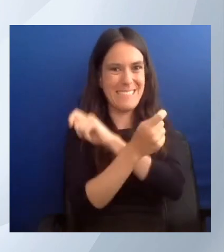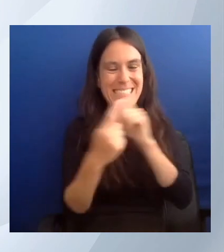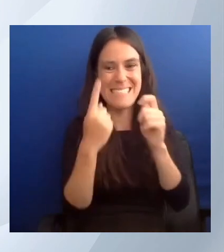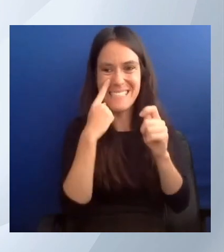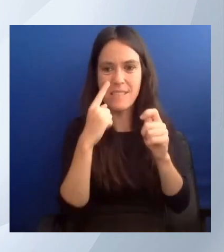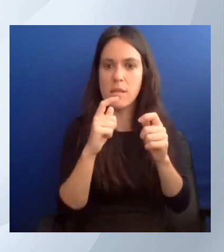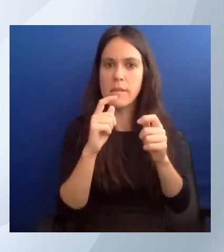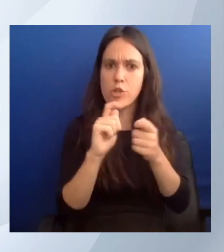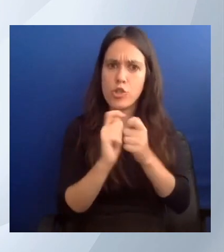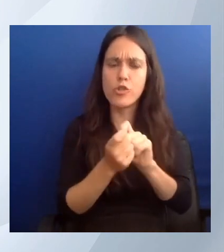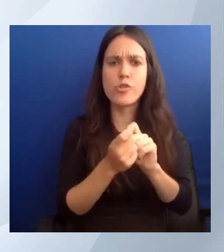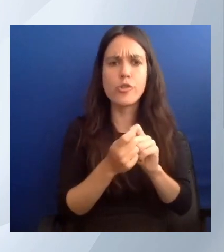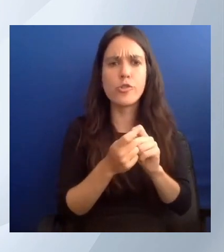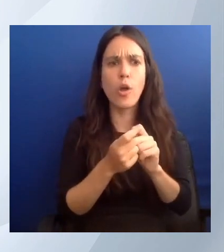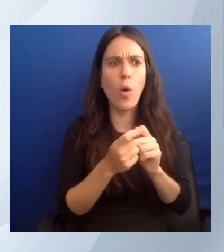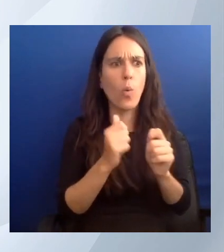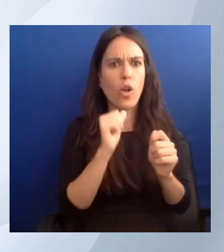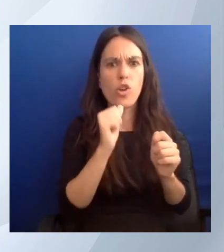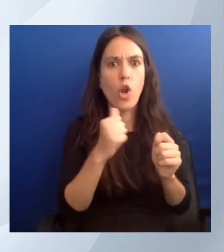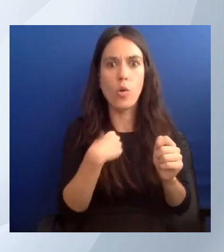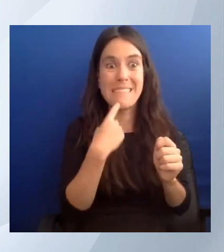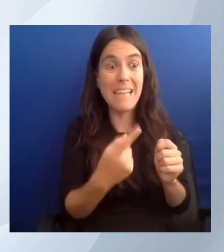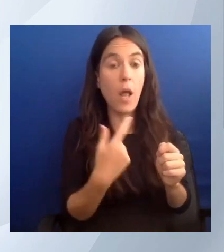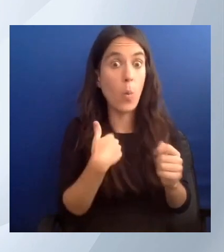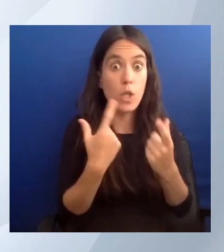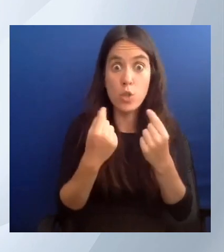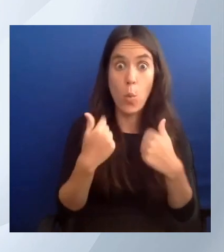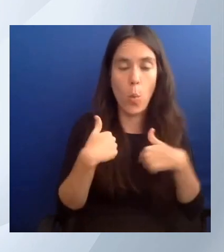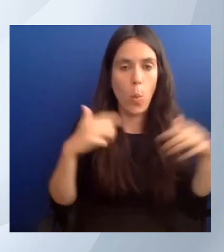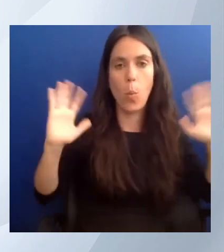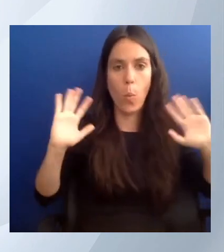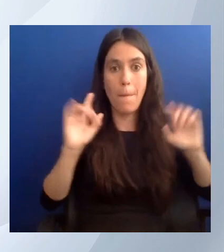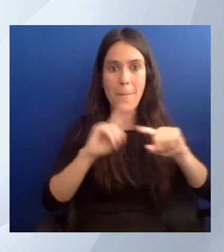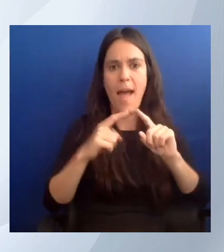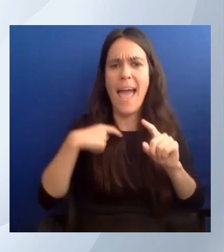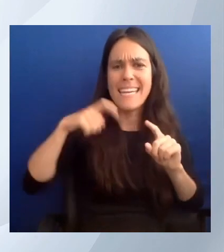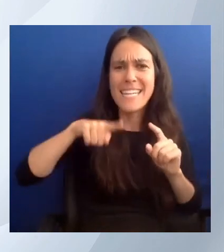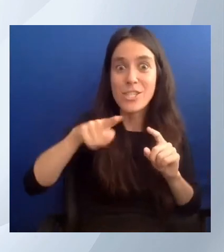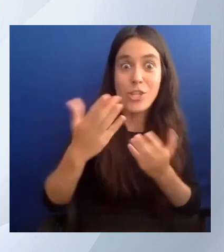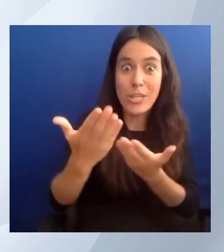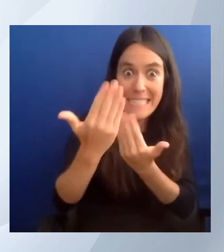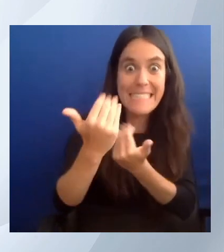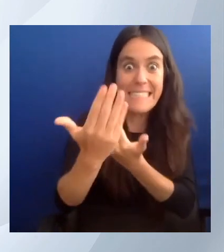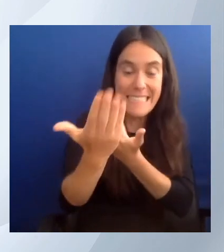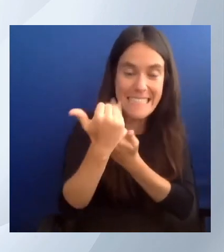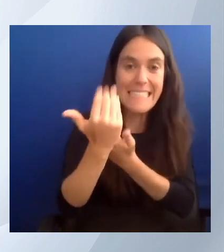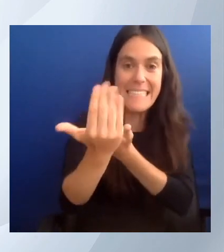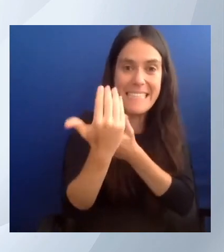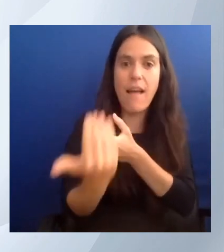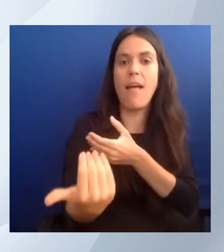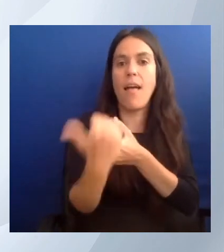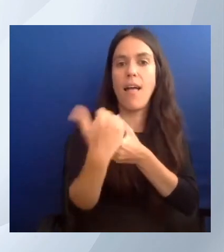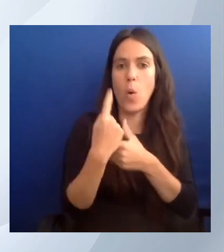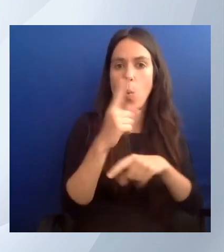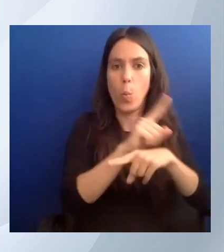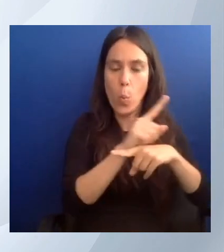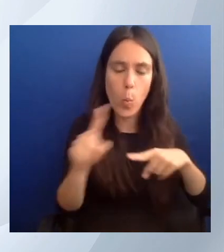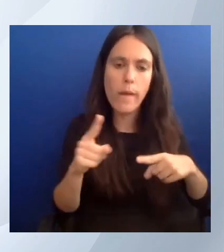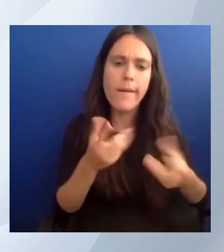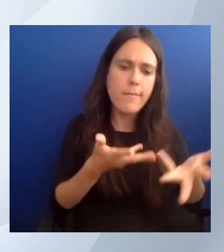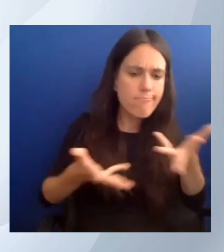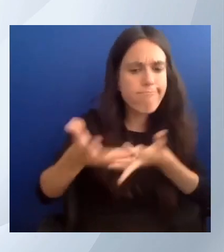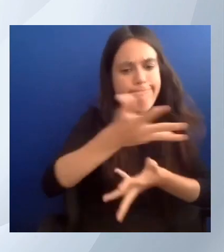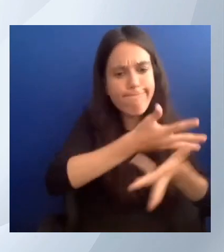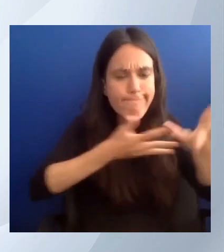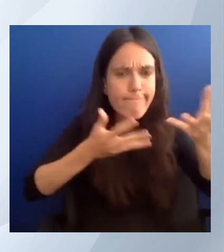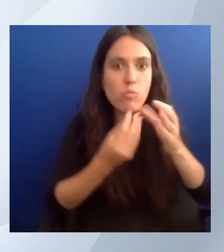It's like, okay, we're not going to tell you what we're doing, but we need you. And then it was like, okay, so we have a week to produce something. What do you think